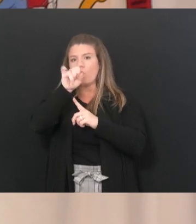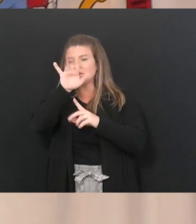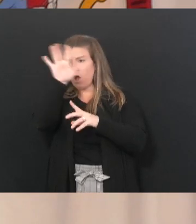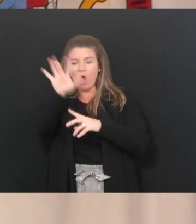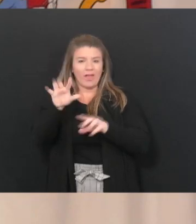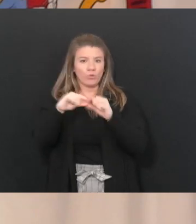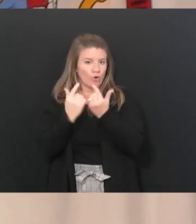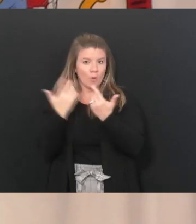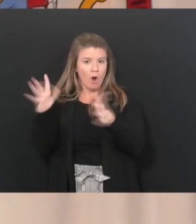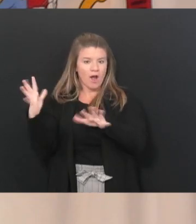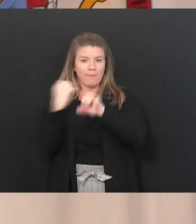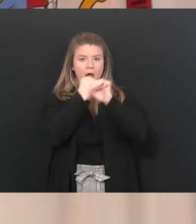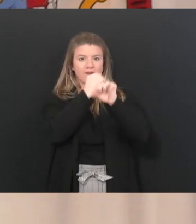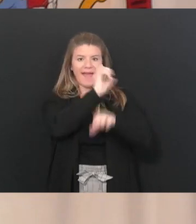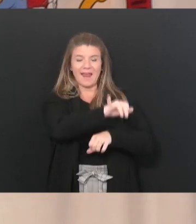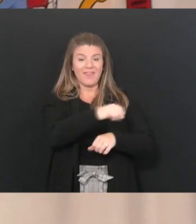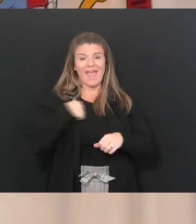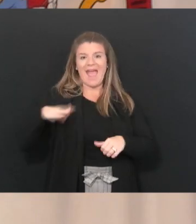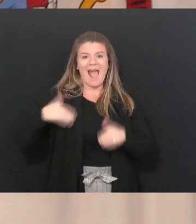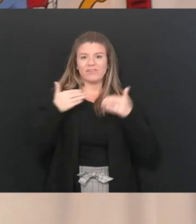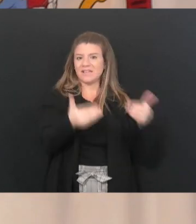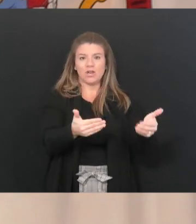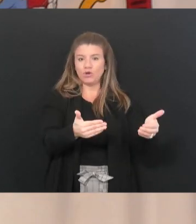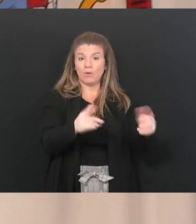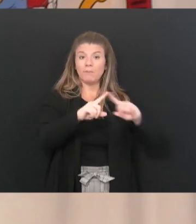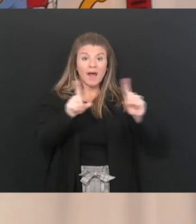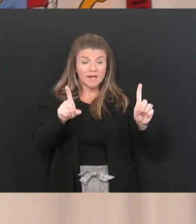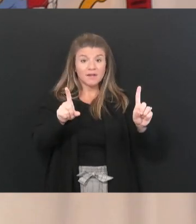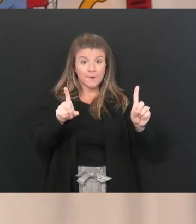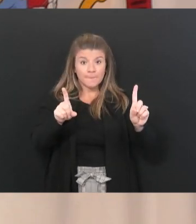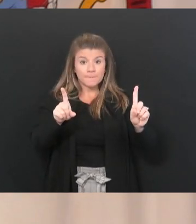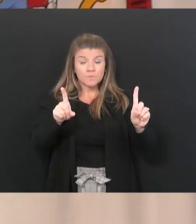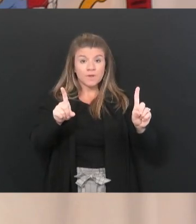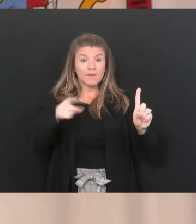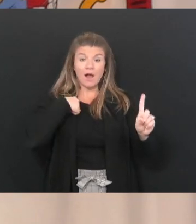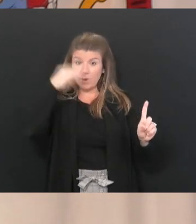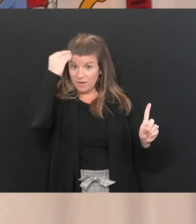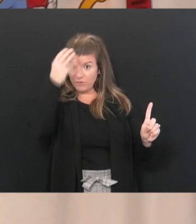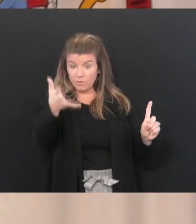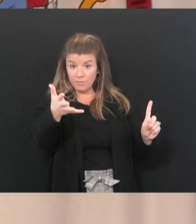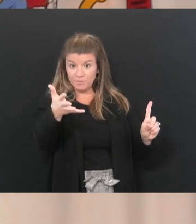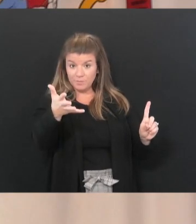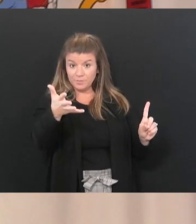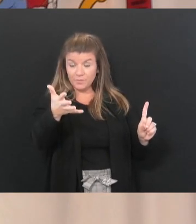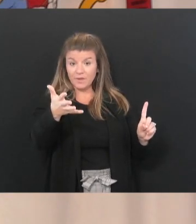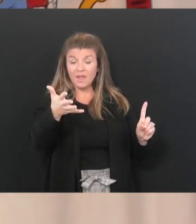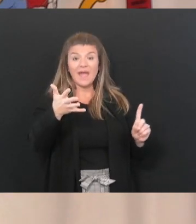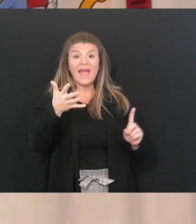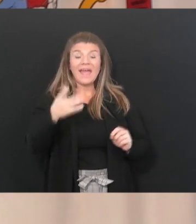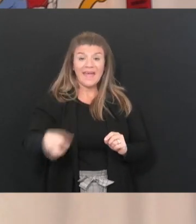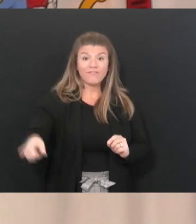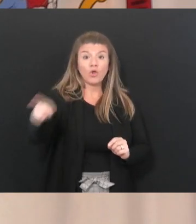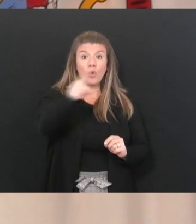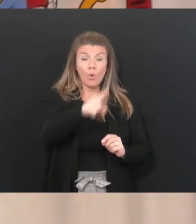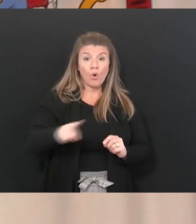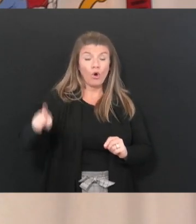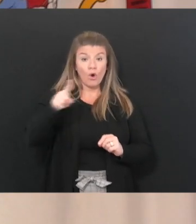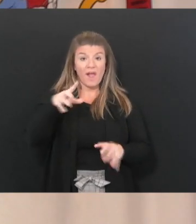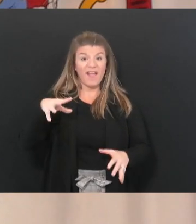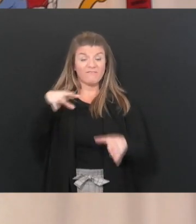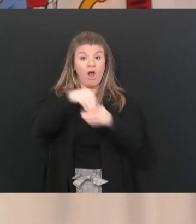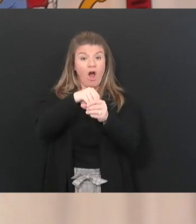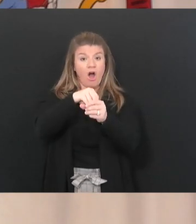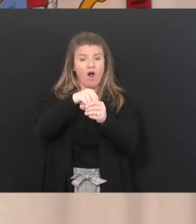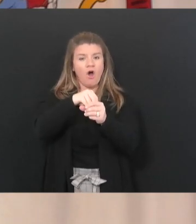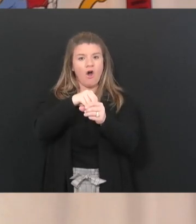and they haven't really moved on yet, but here's what I would say. I would say if you're one of those that's